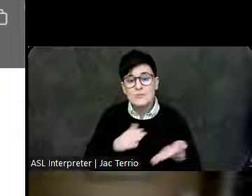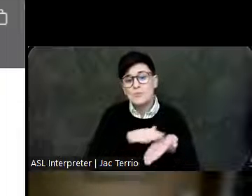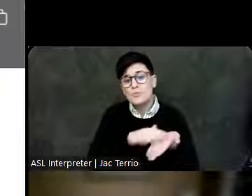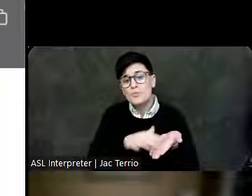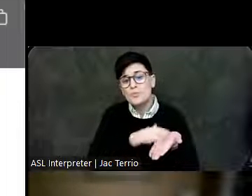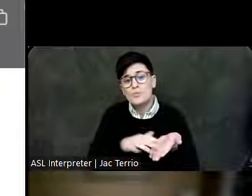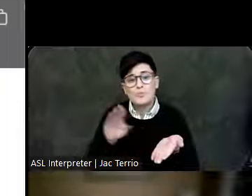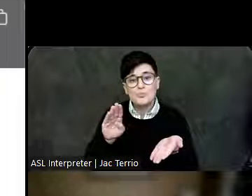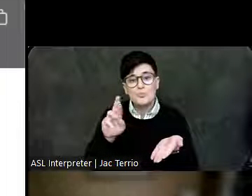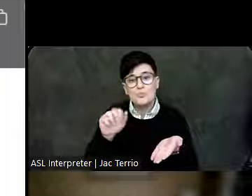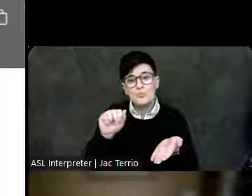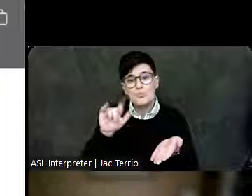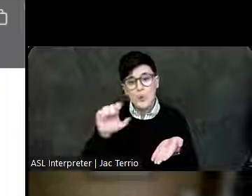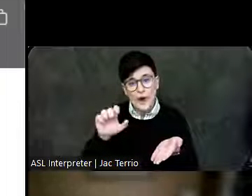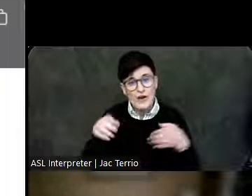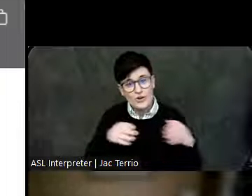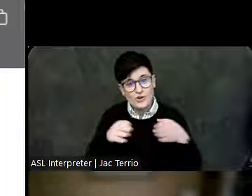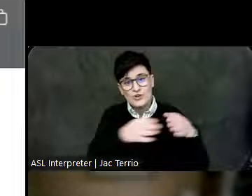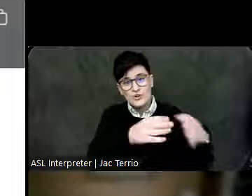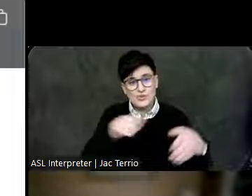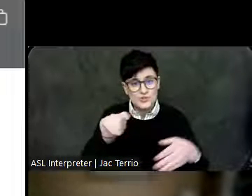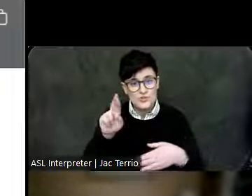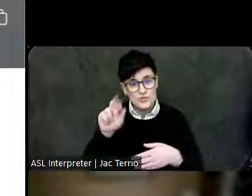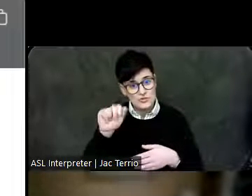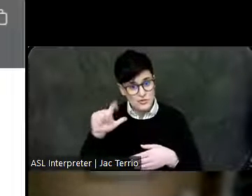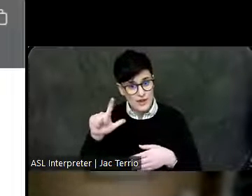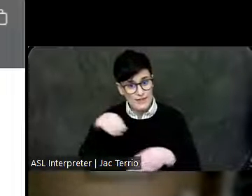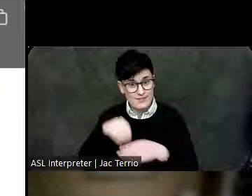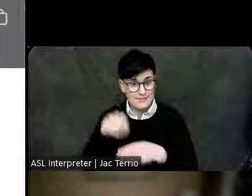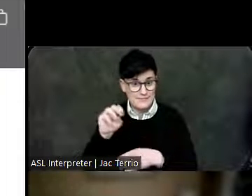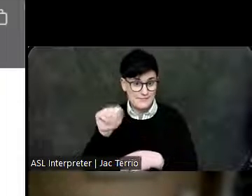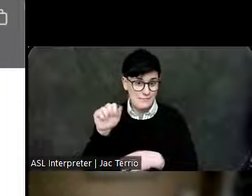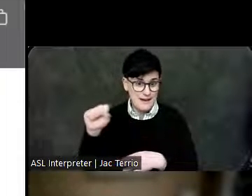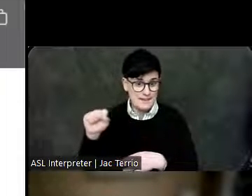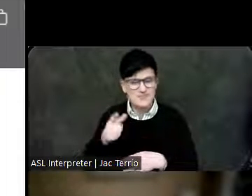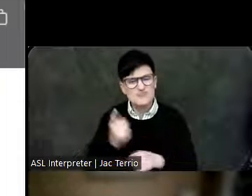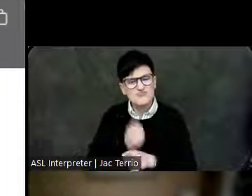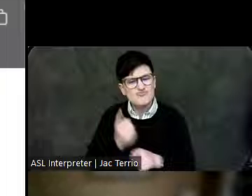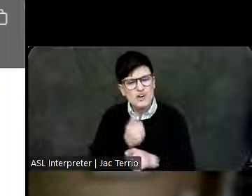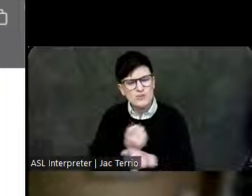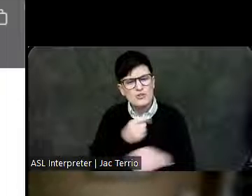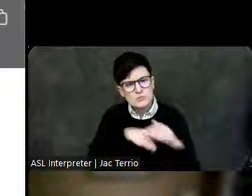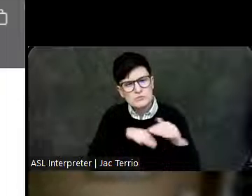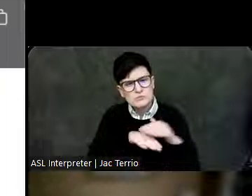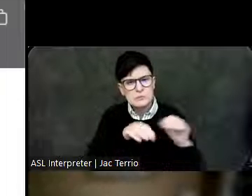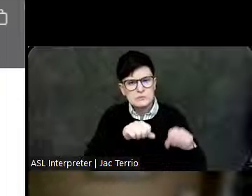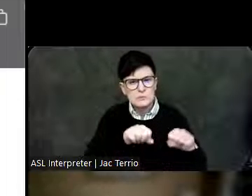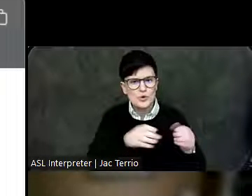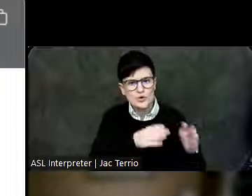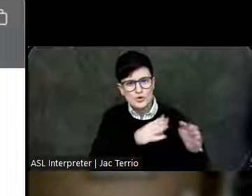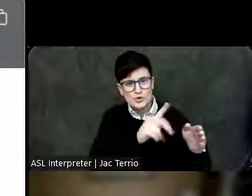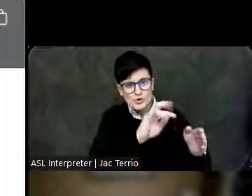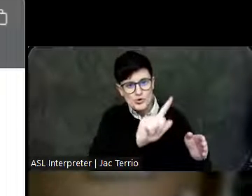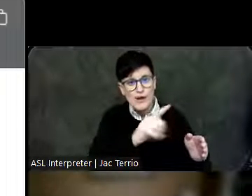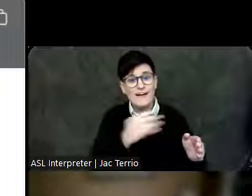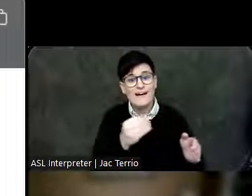In Massachusetts, I know there's a few of them. Basically, it's a regular accessible trail, and then along the way, there's descriptions